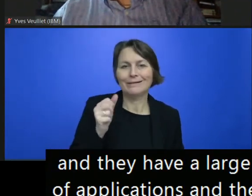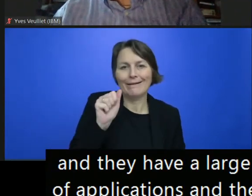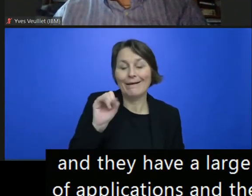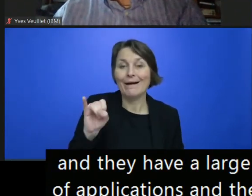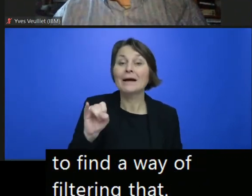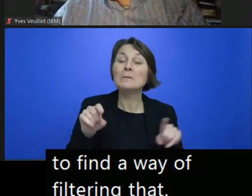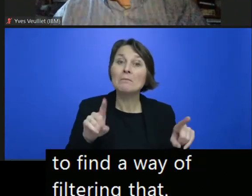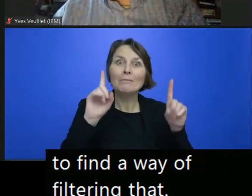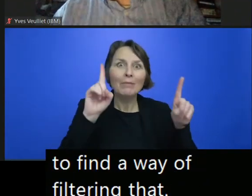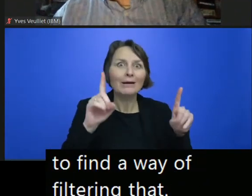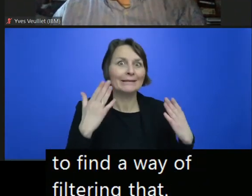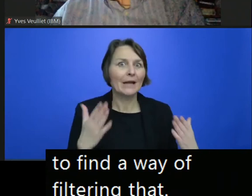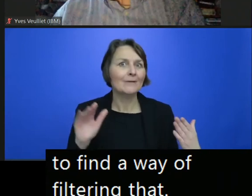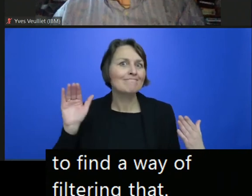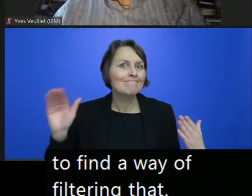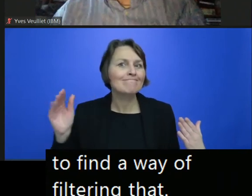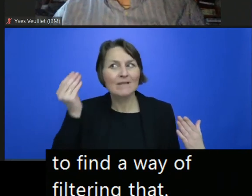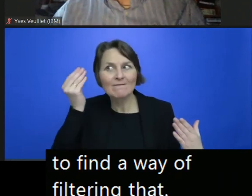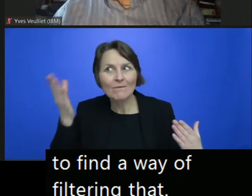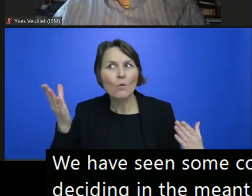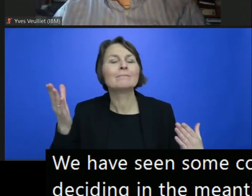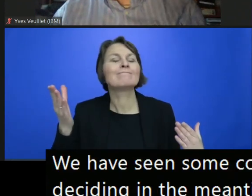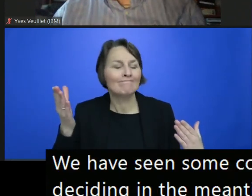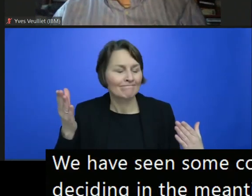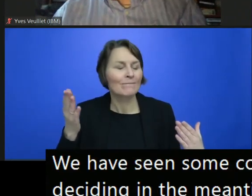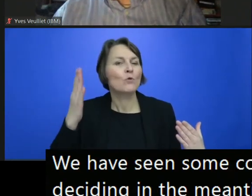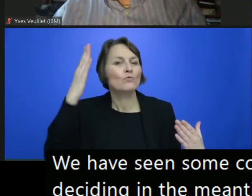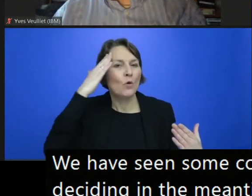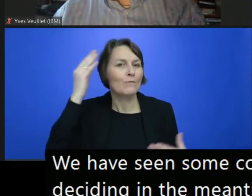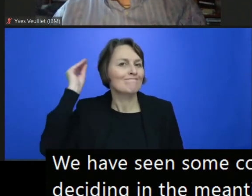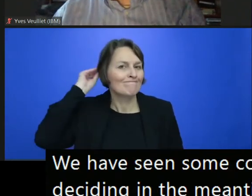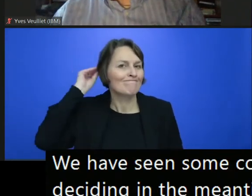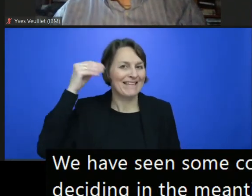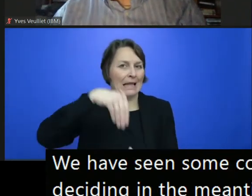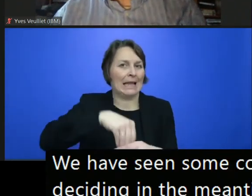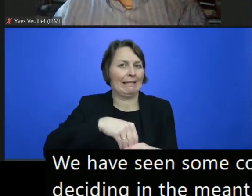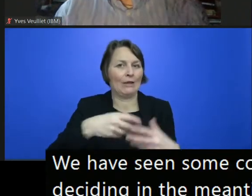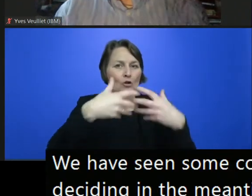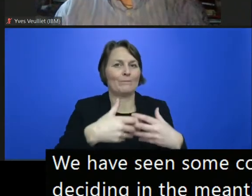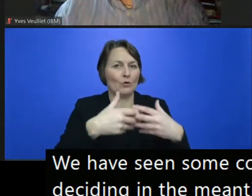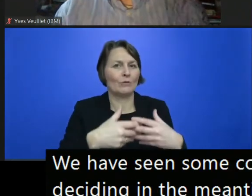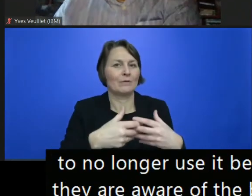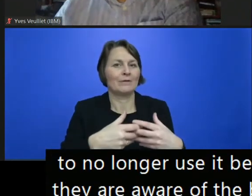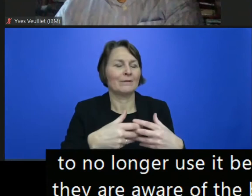of the bias. So that's already good. But sooner or later, first, that not every company will do that.